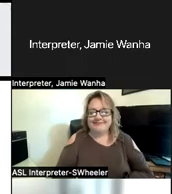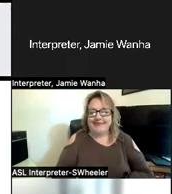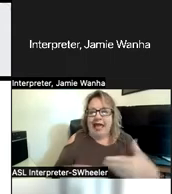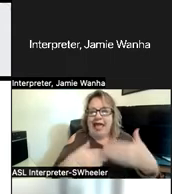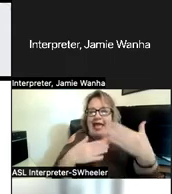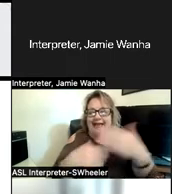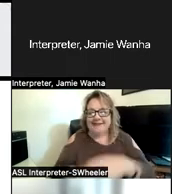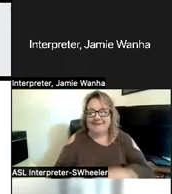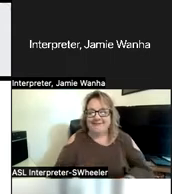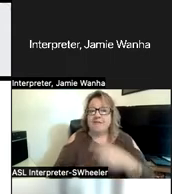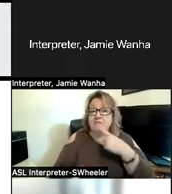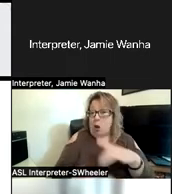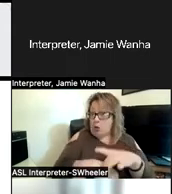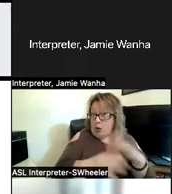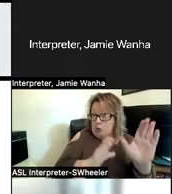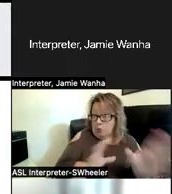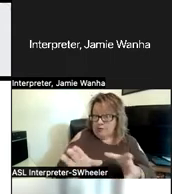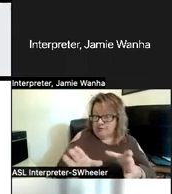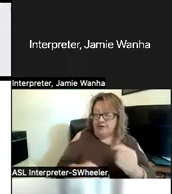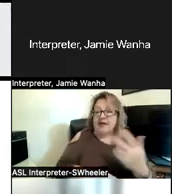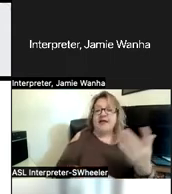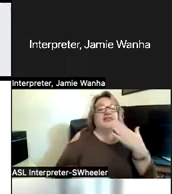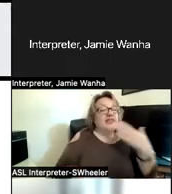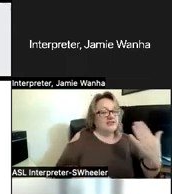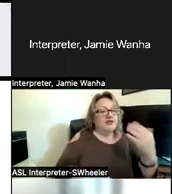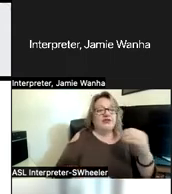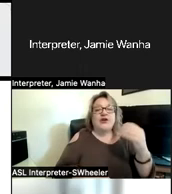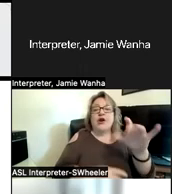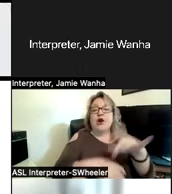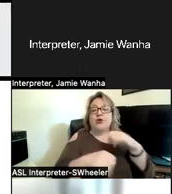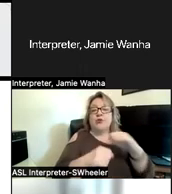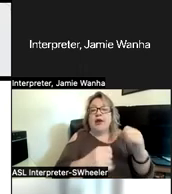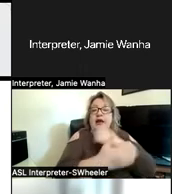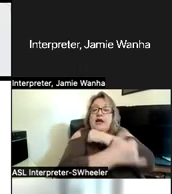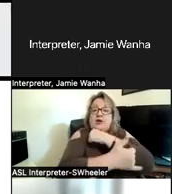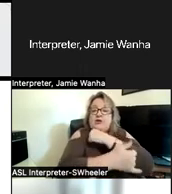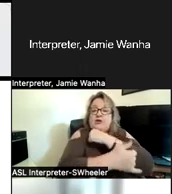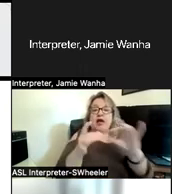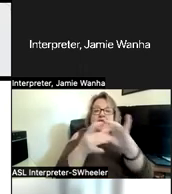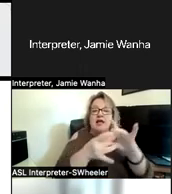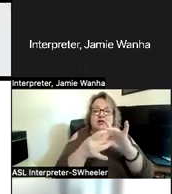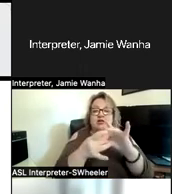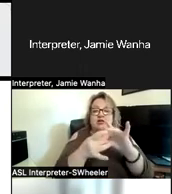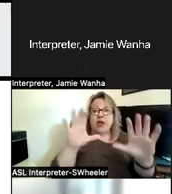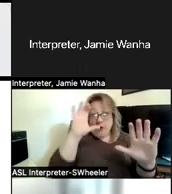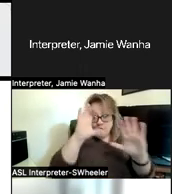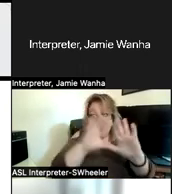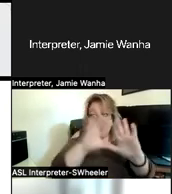I mentioned earthquake preparedness. Thanks to the Earthquake Country Alliance, we've used a lot of their graphics in our